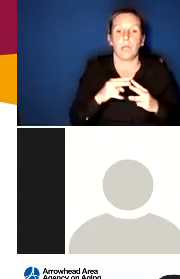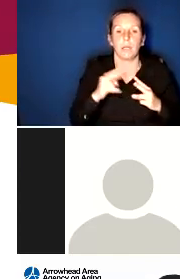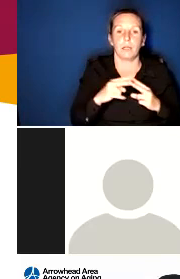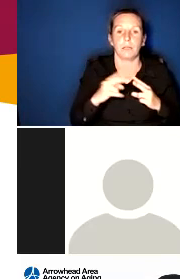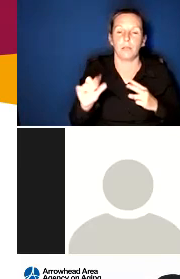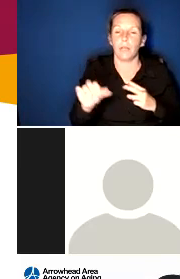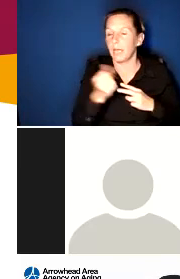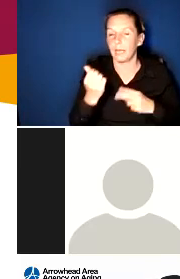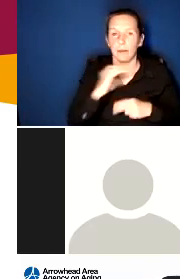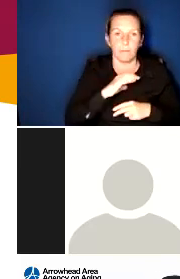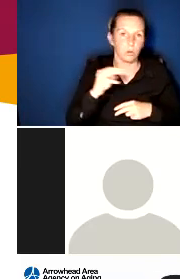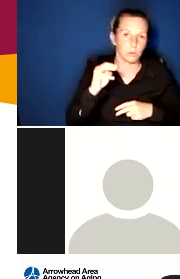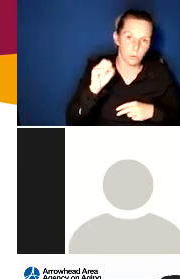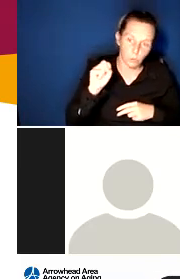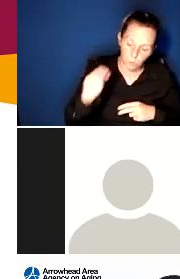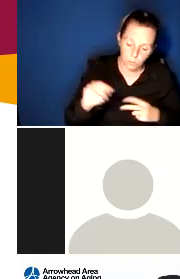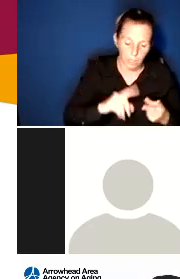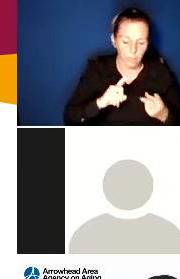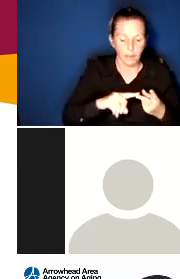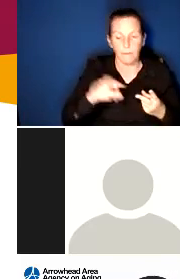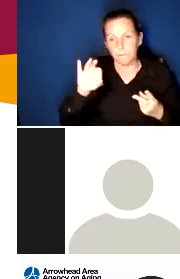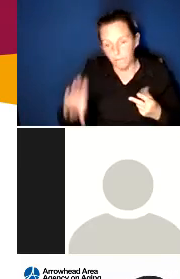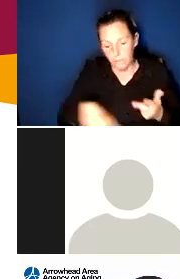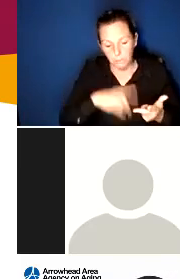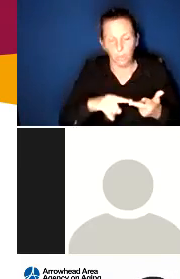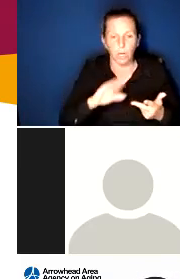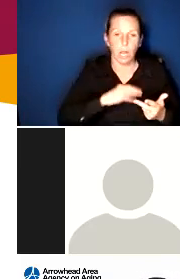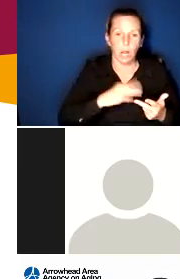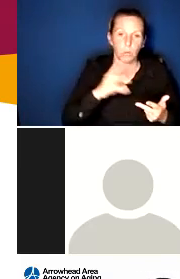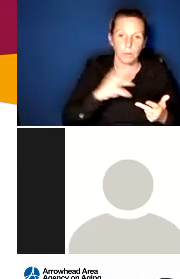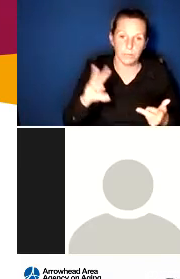our social medias. You can check us out on Facebook, or again, our website is